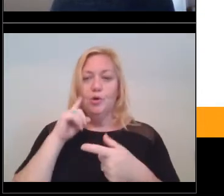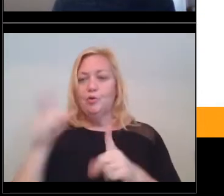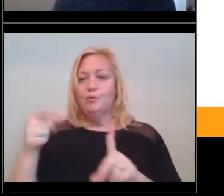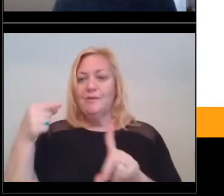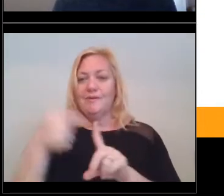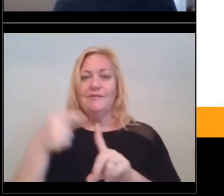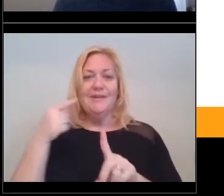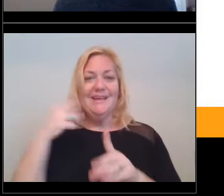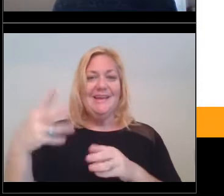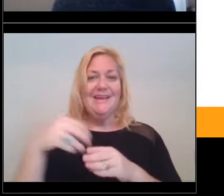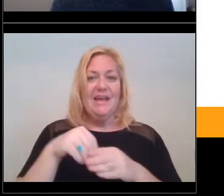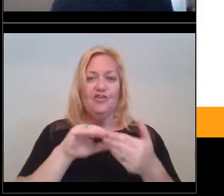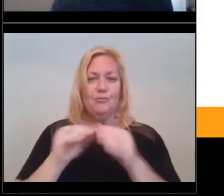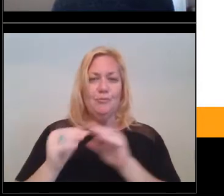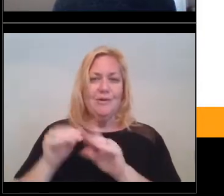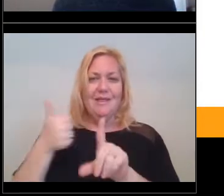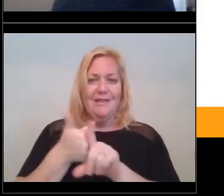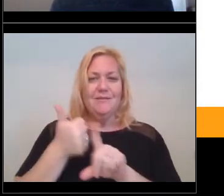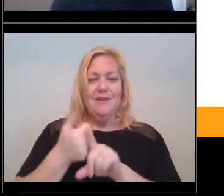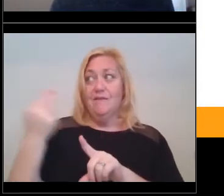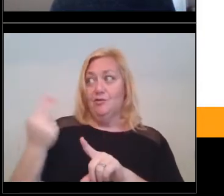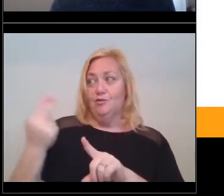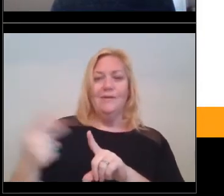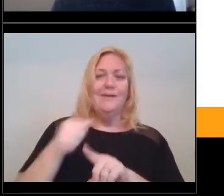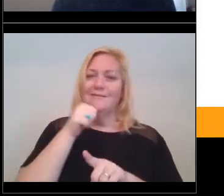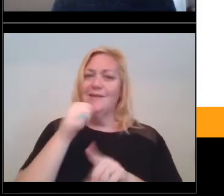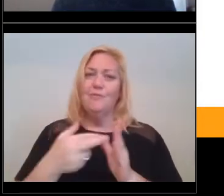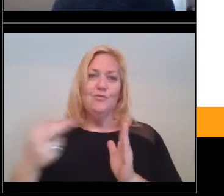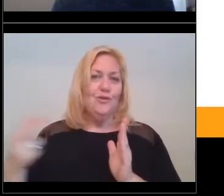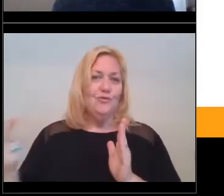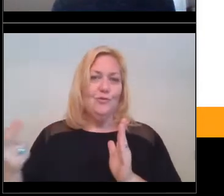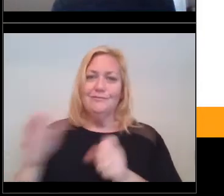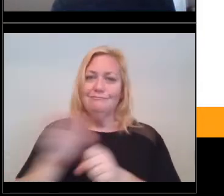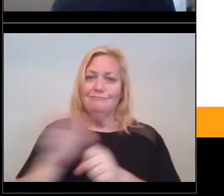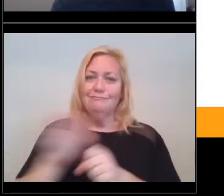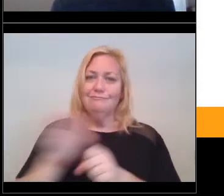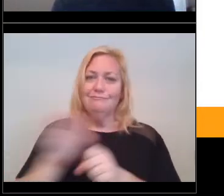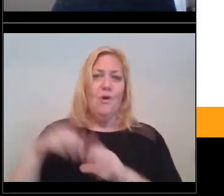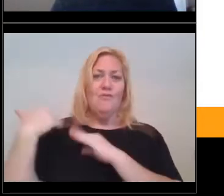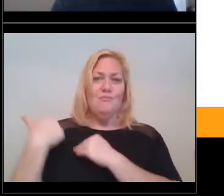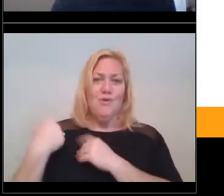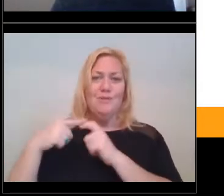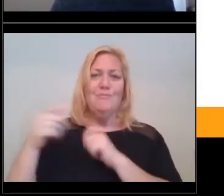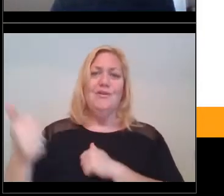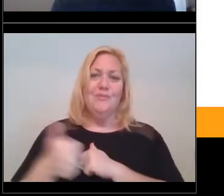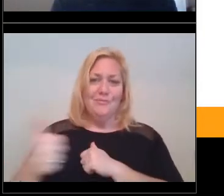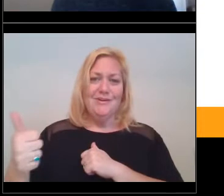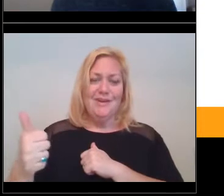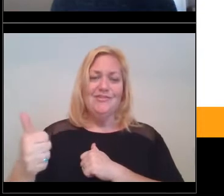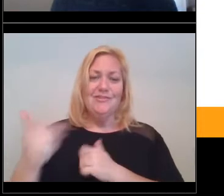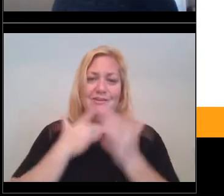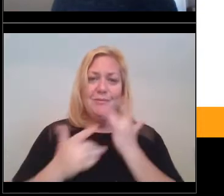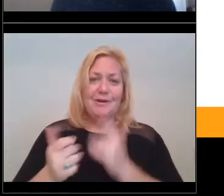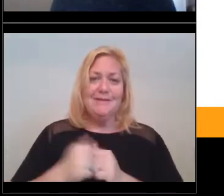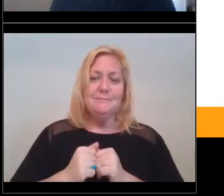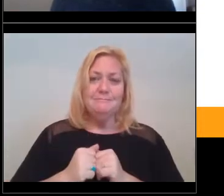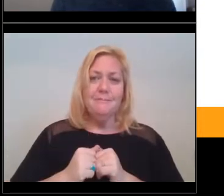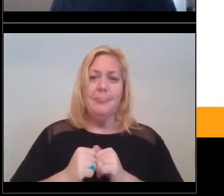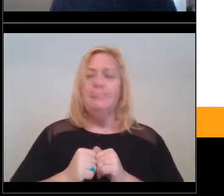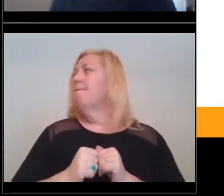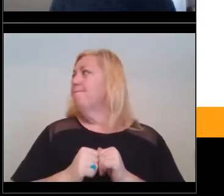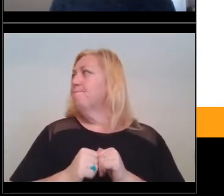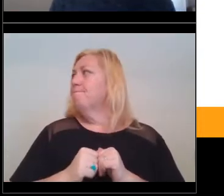engage communities that have been historically under-resourced and overburdened by transportation disparities. Next